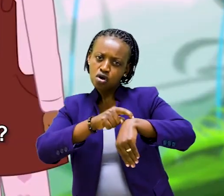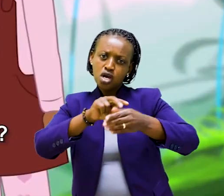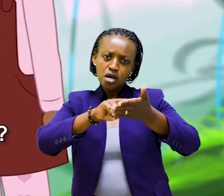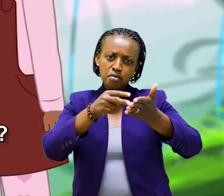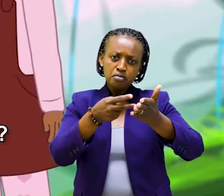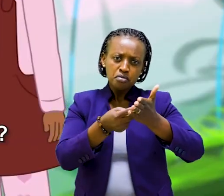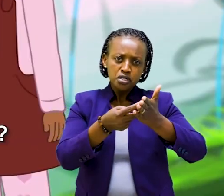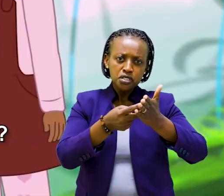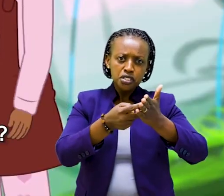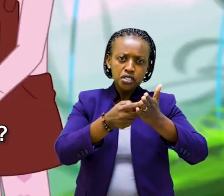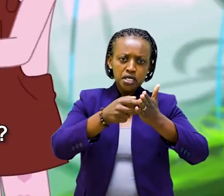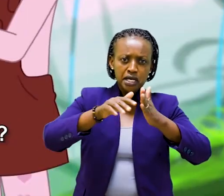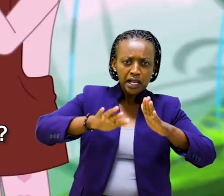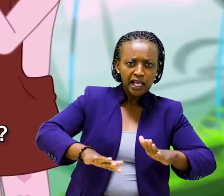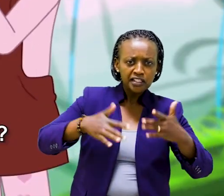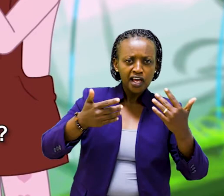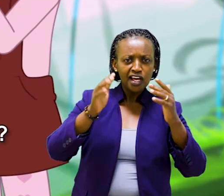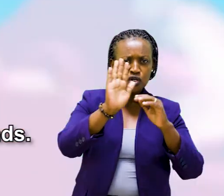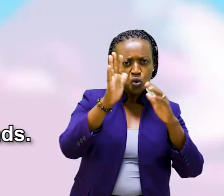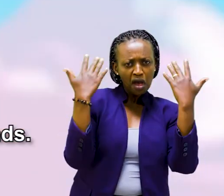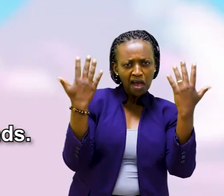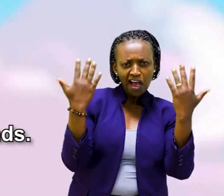clock? You mean your legs and your hands?